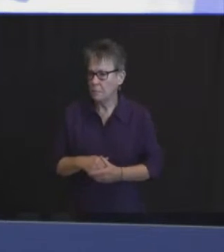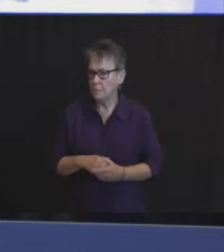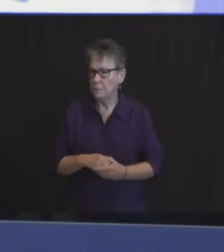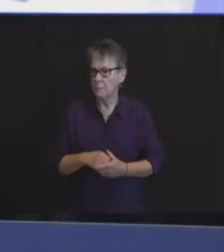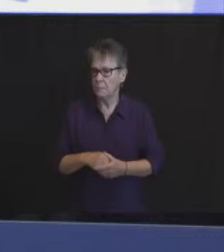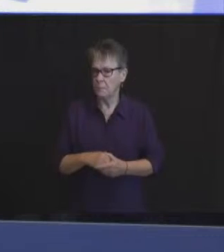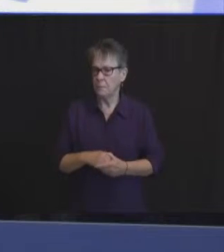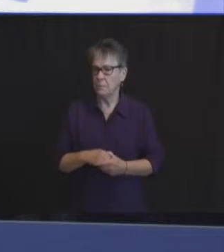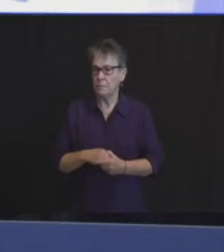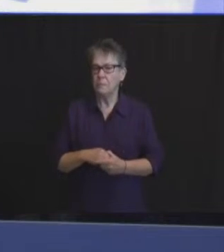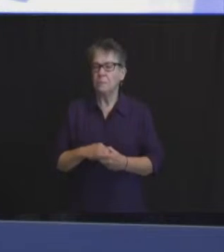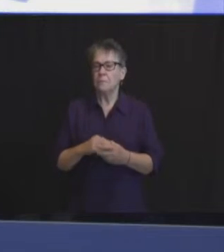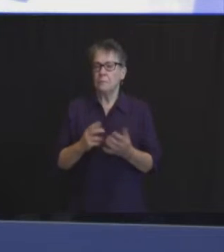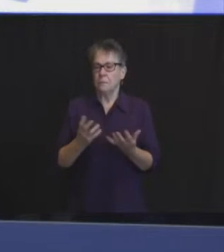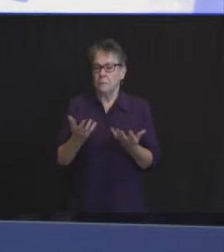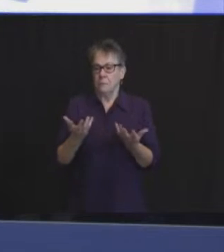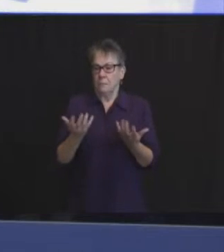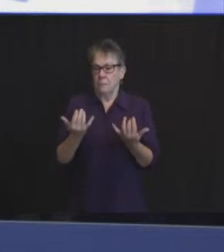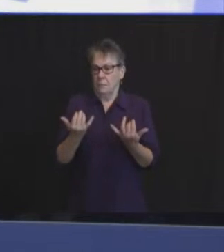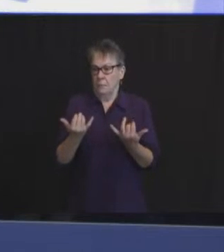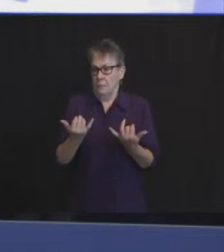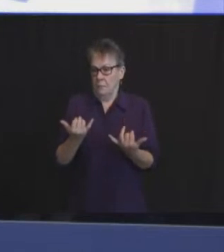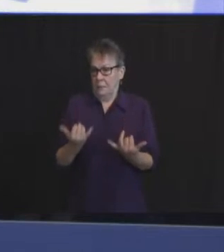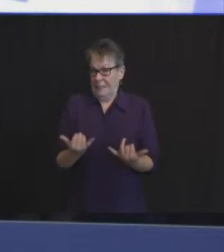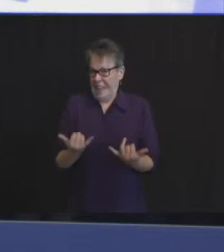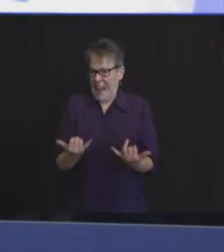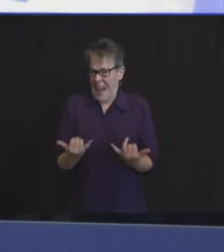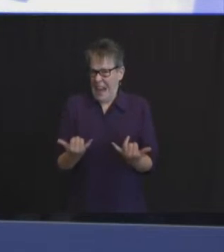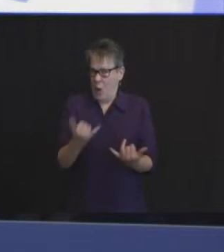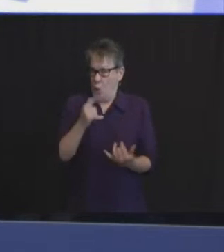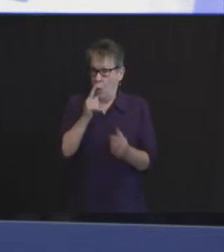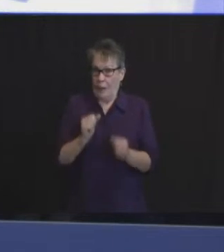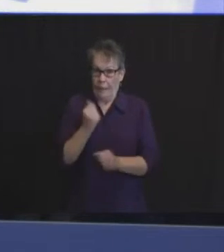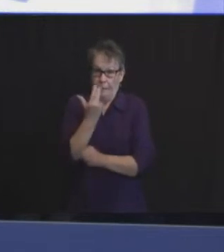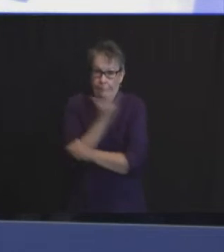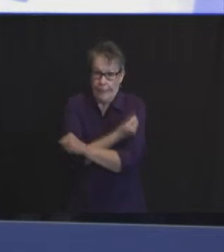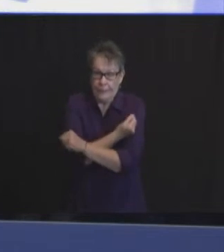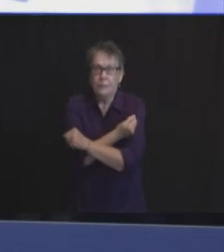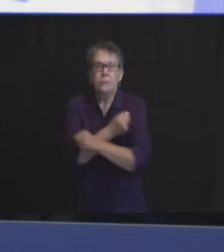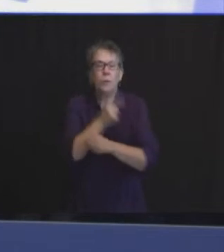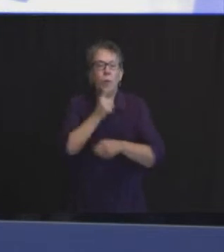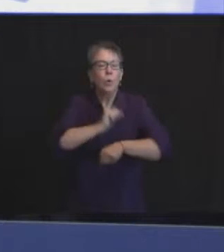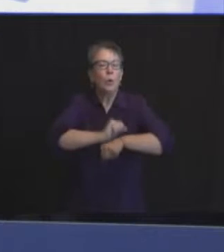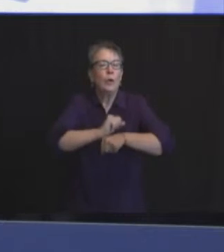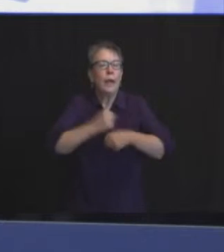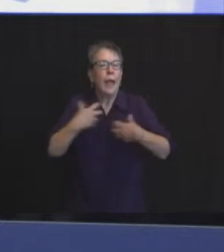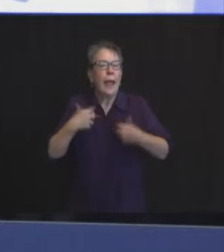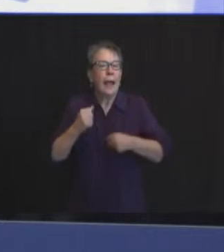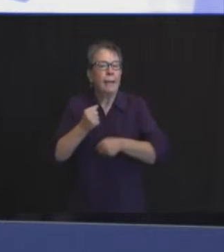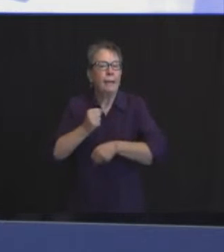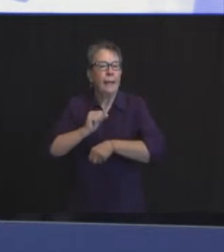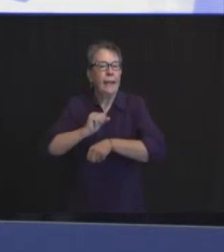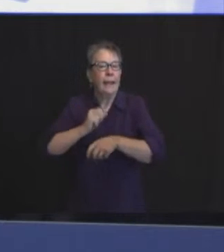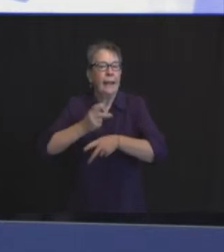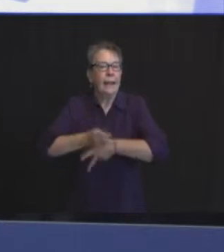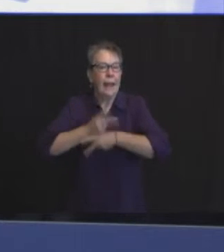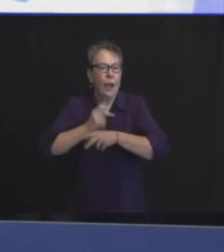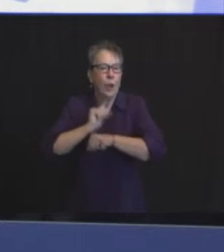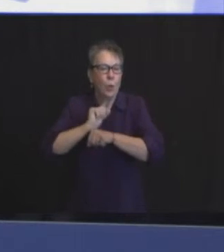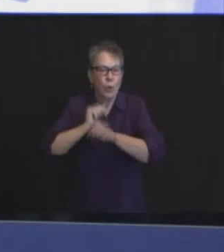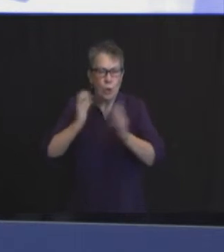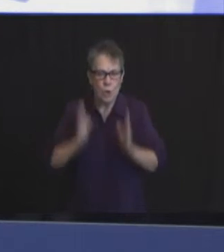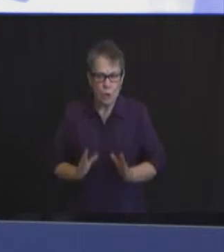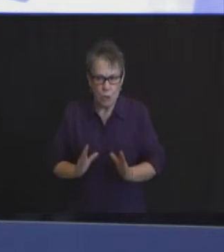category and sworn law enforcement and fire personnel from the 1B category, as well